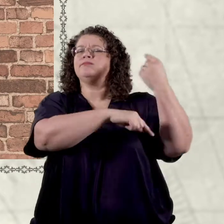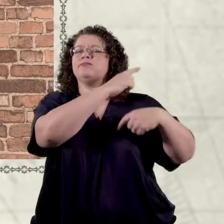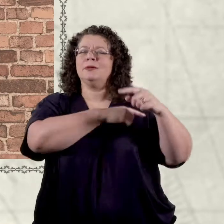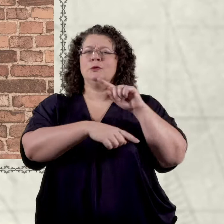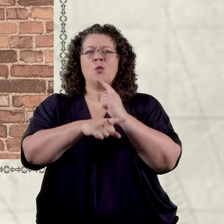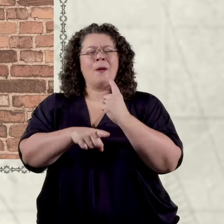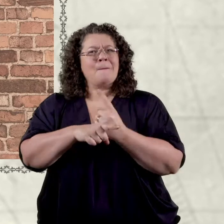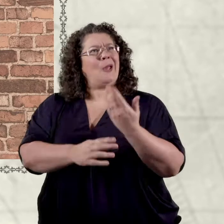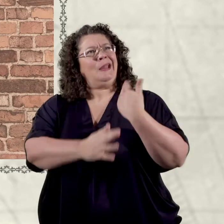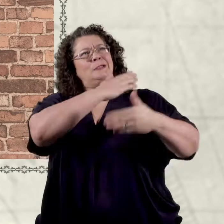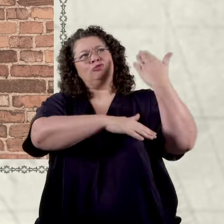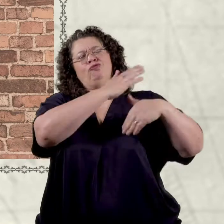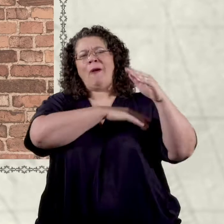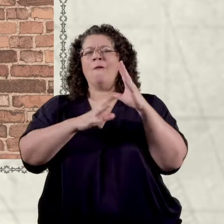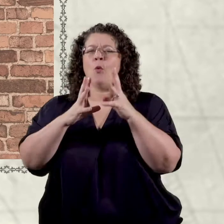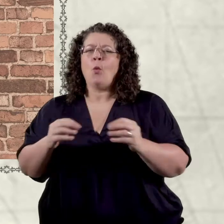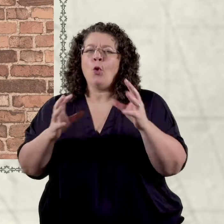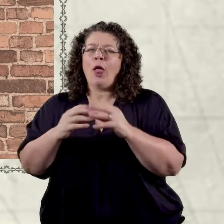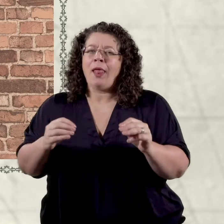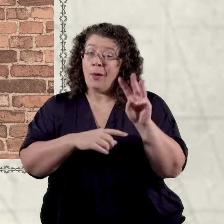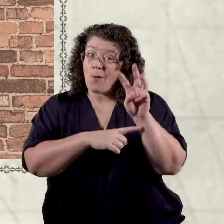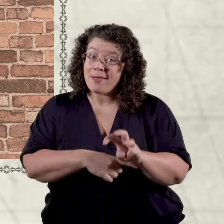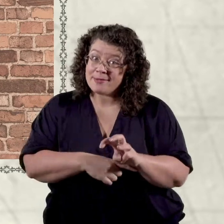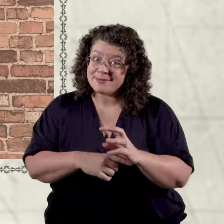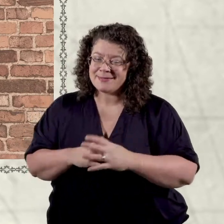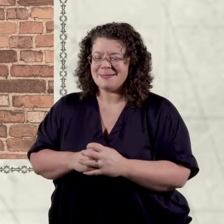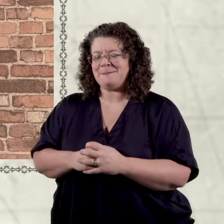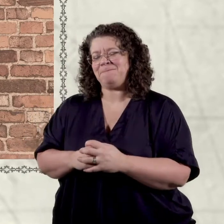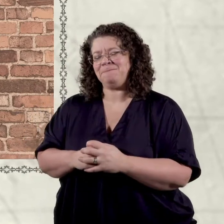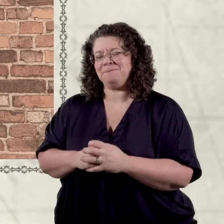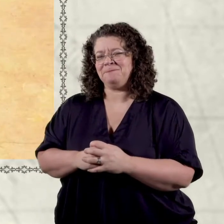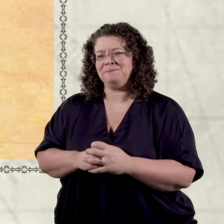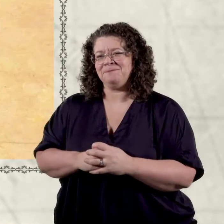time for the history of wool in Wales.